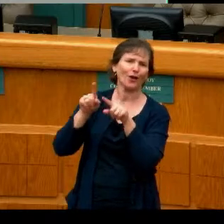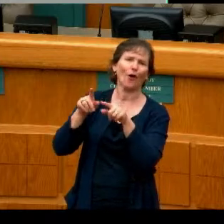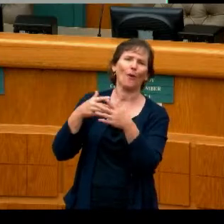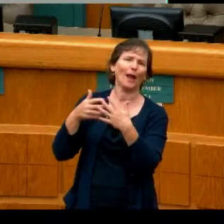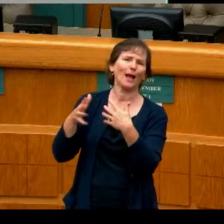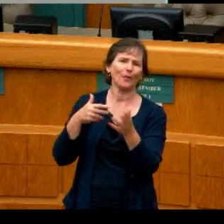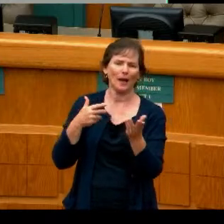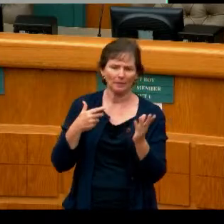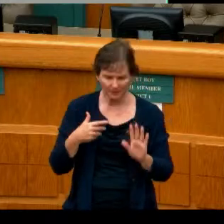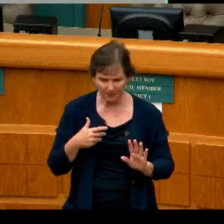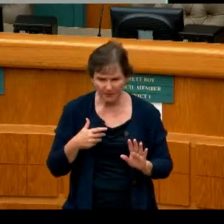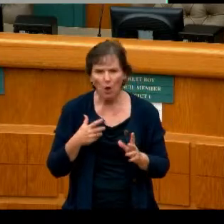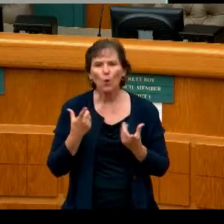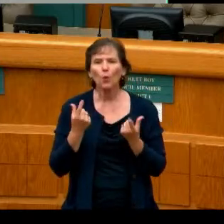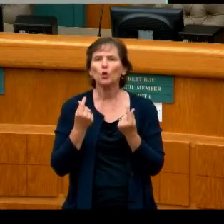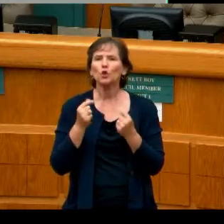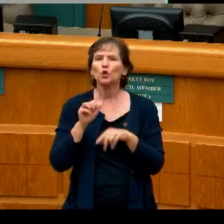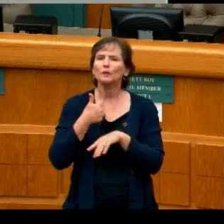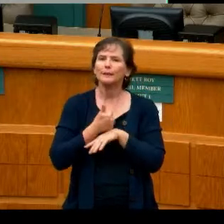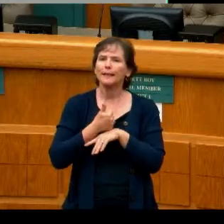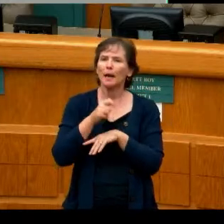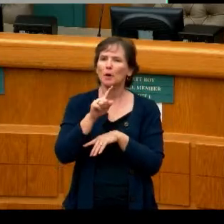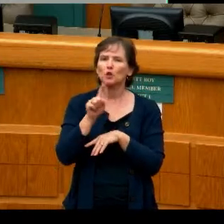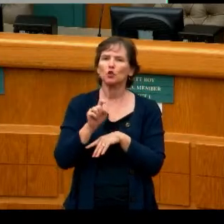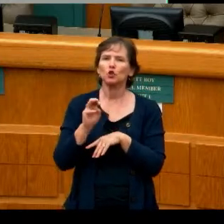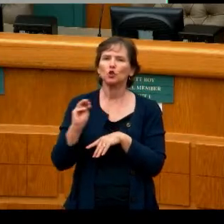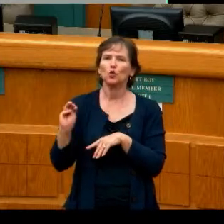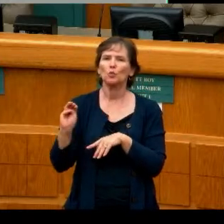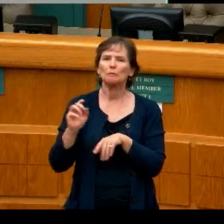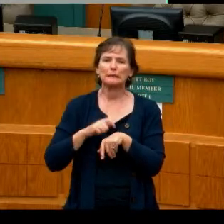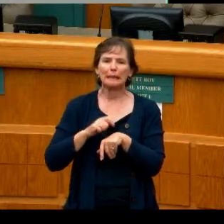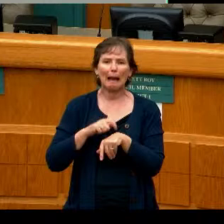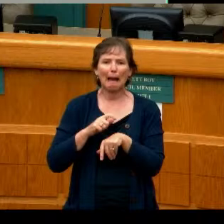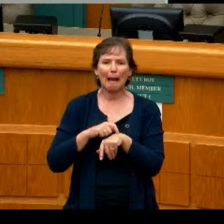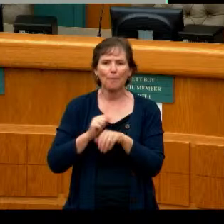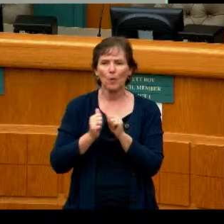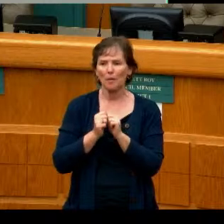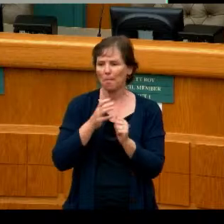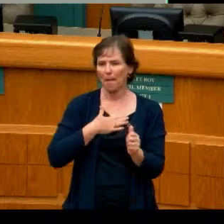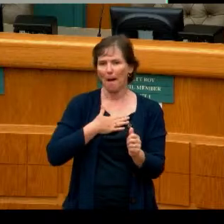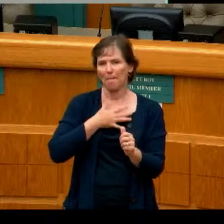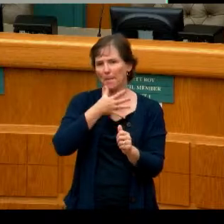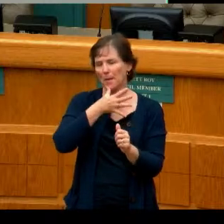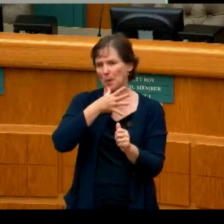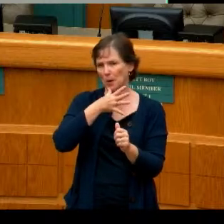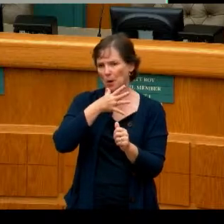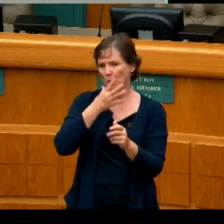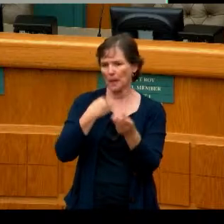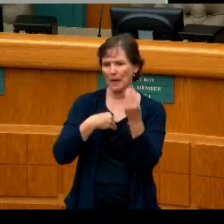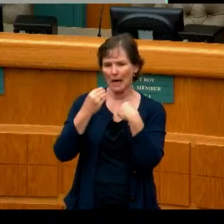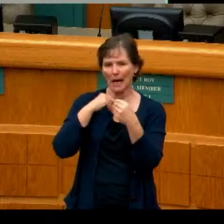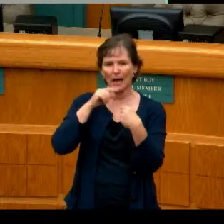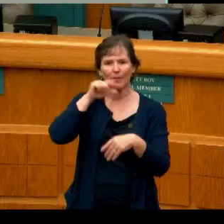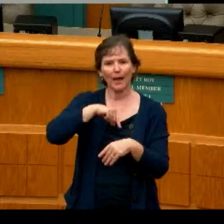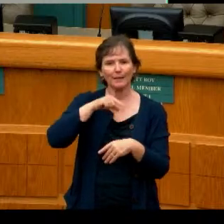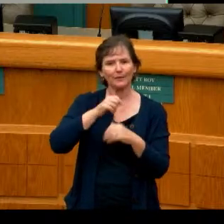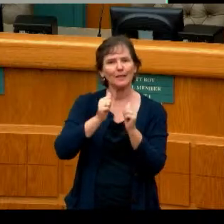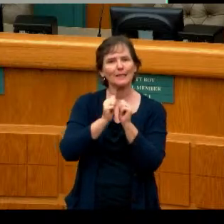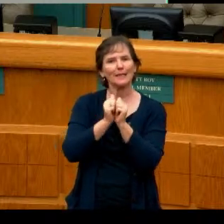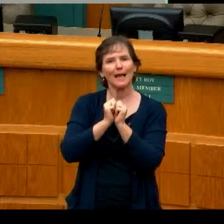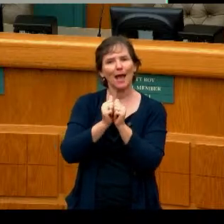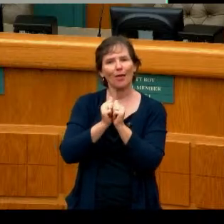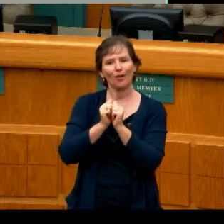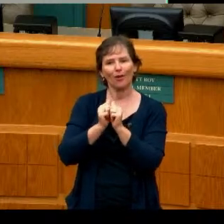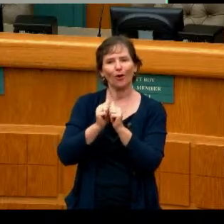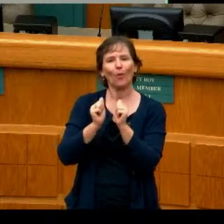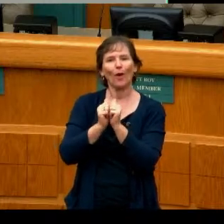virtually. I'm doing this, but my mother lives in Connecticut, so it's not gonna be very easy to do an in-person Thanksgiving with her anyway. But what we're going to do